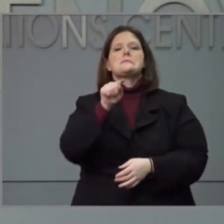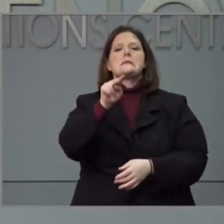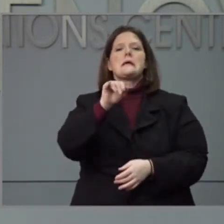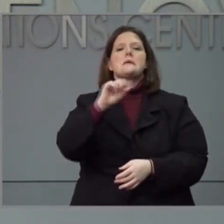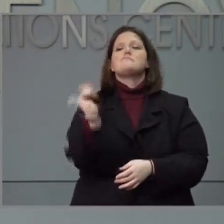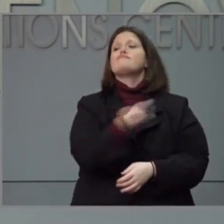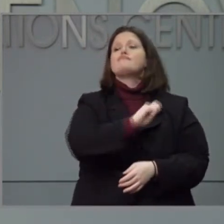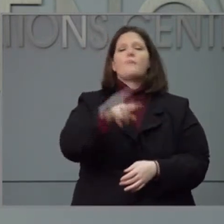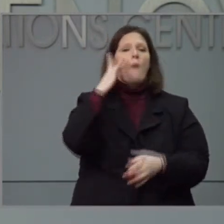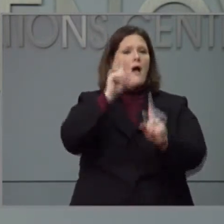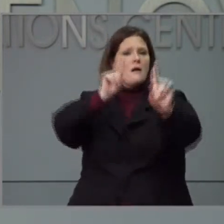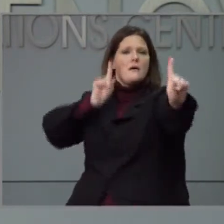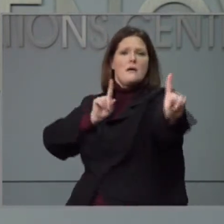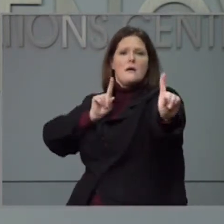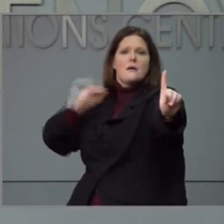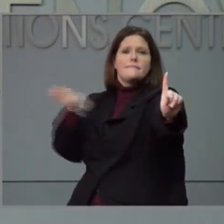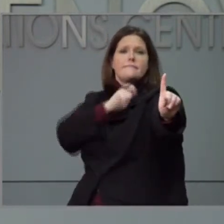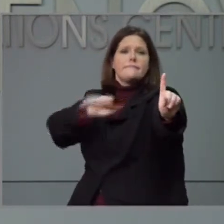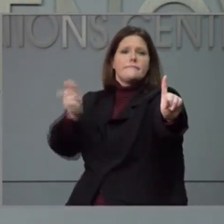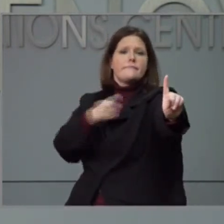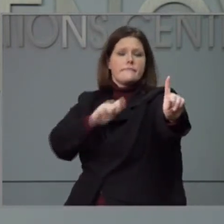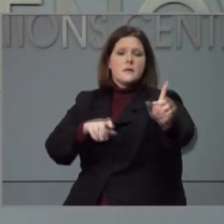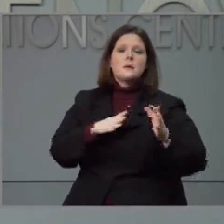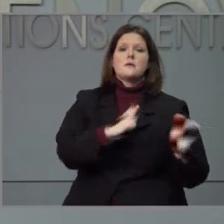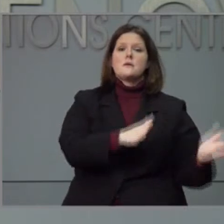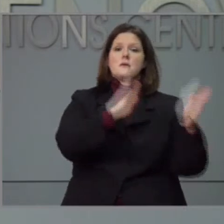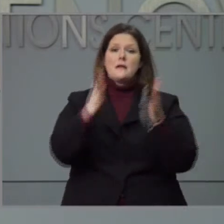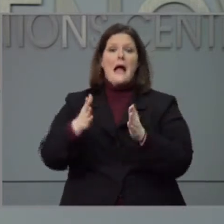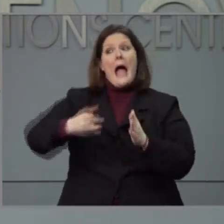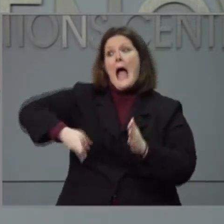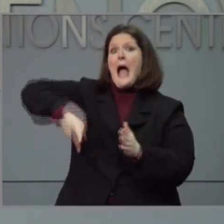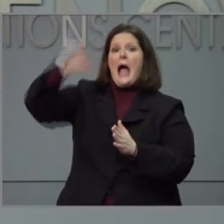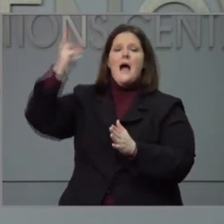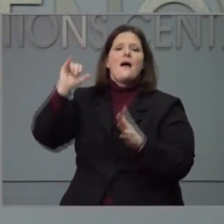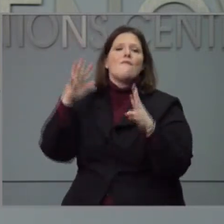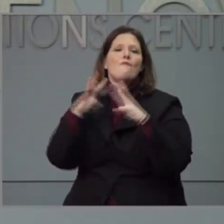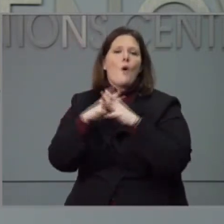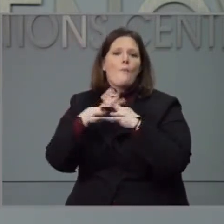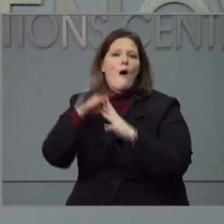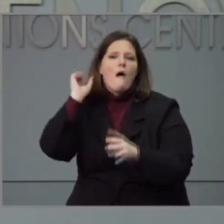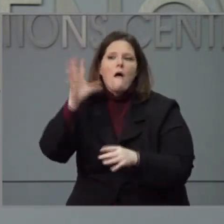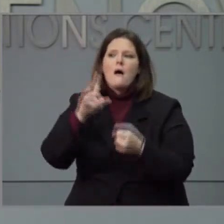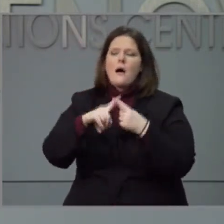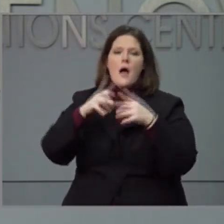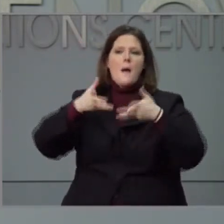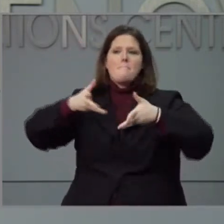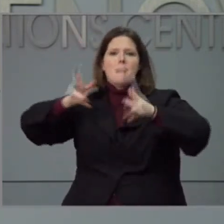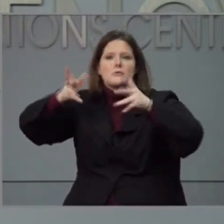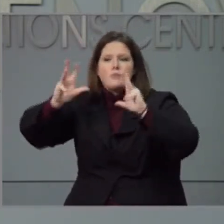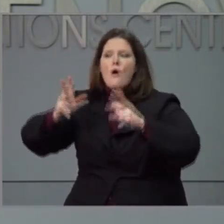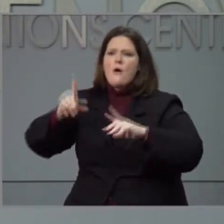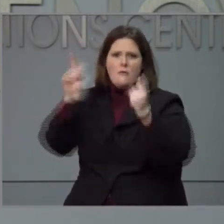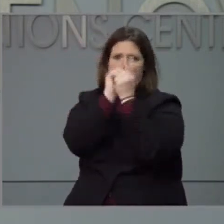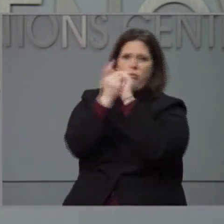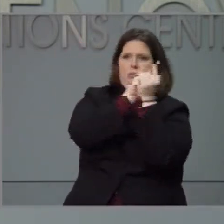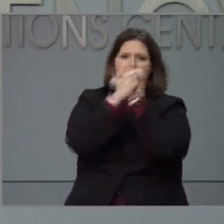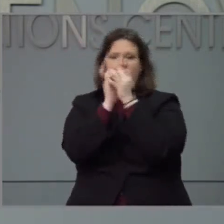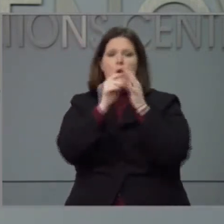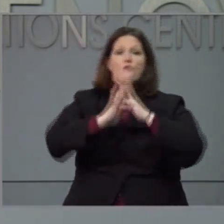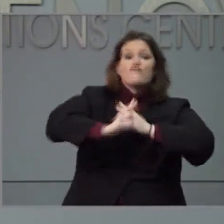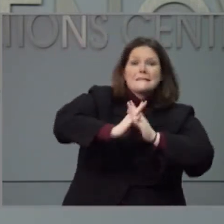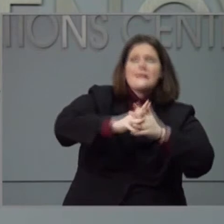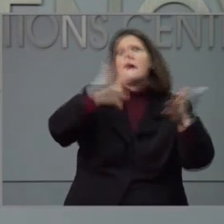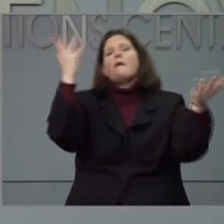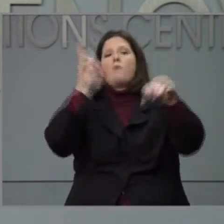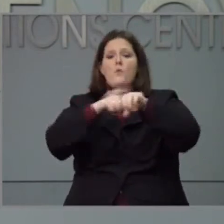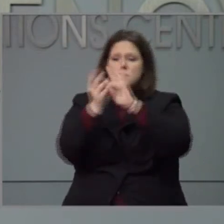not close together. Then there are some that are the highest risk, things like football or basketball, where you are close to, or wrestling, you are